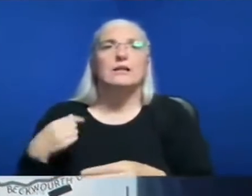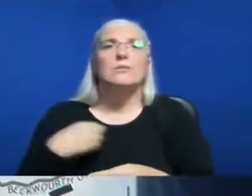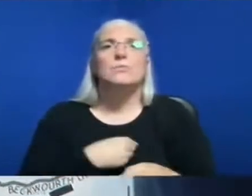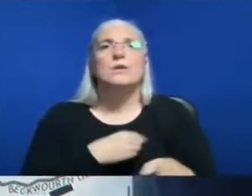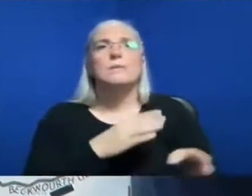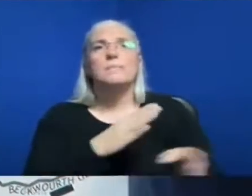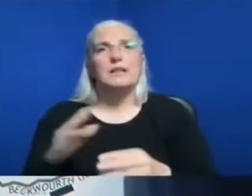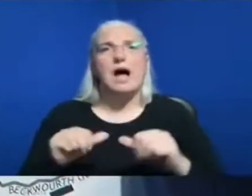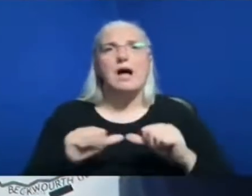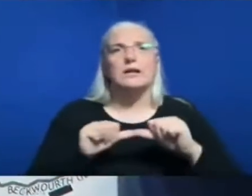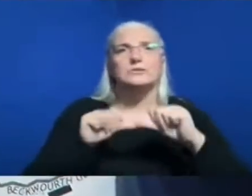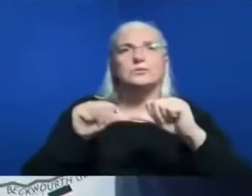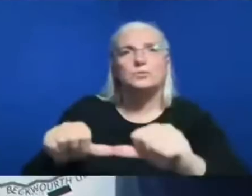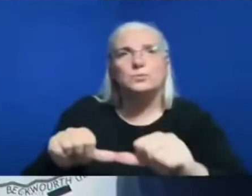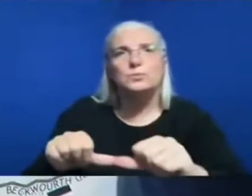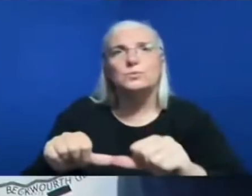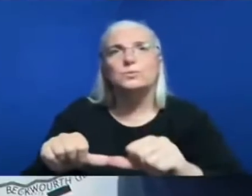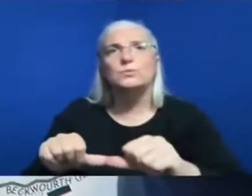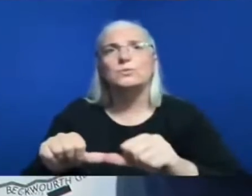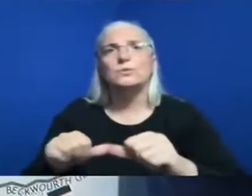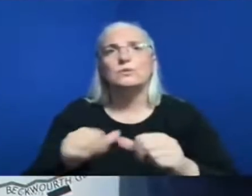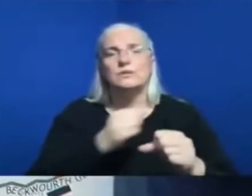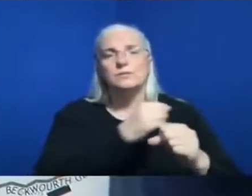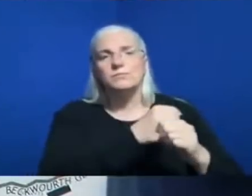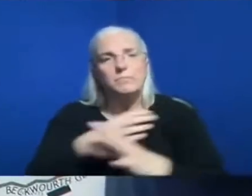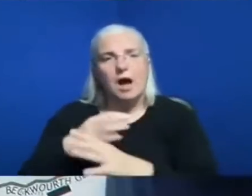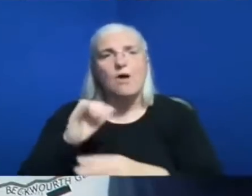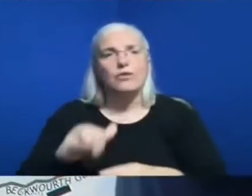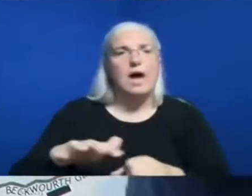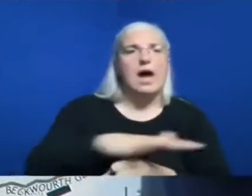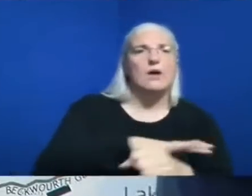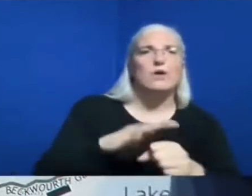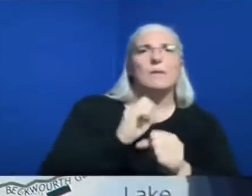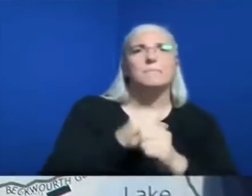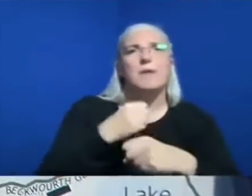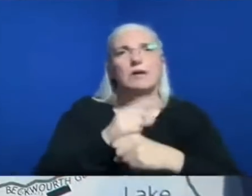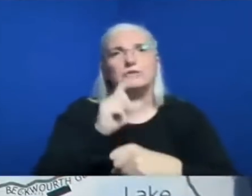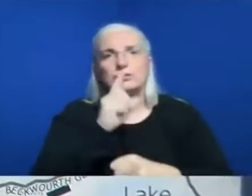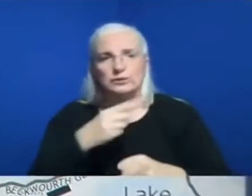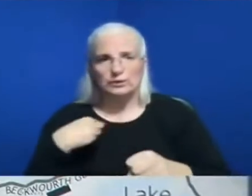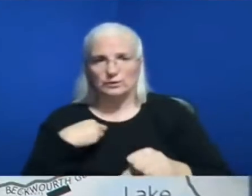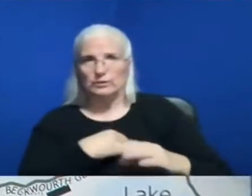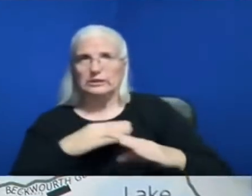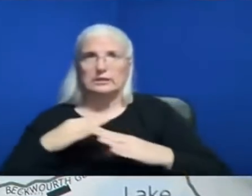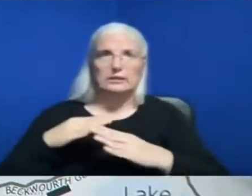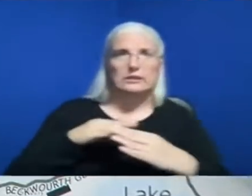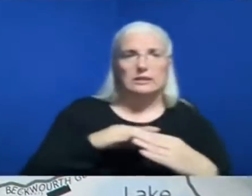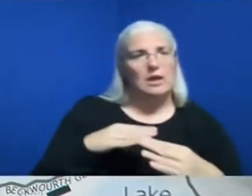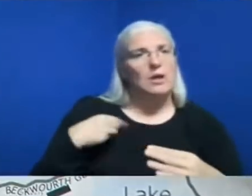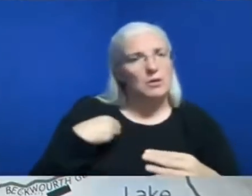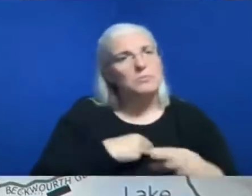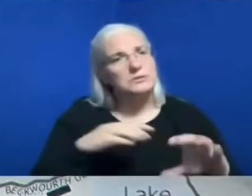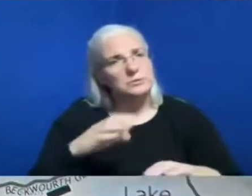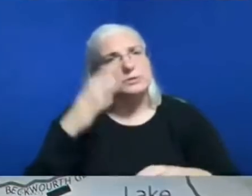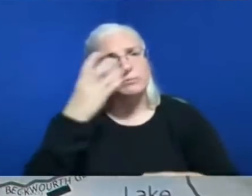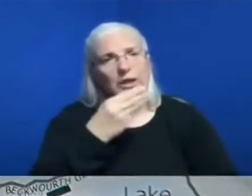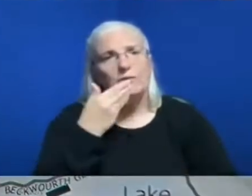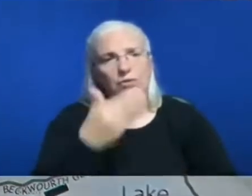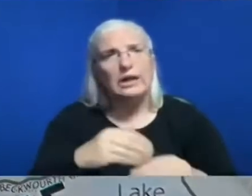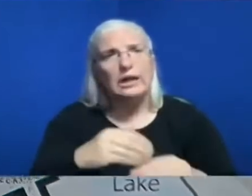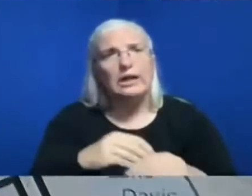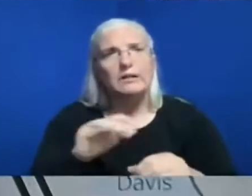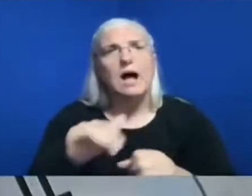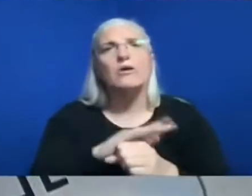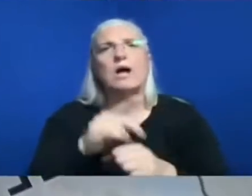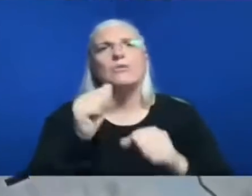system. It looks really good from Mount Huff fire scar from the Fly Fire, as I mentioned. It comes out Grizzly Ridge. As it comes out Grizzly Ridge,